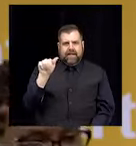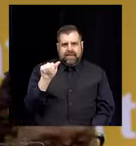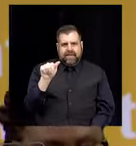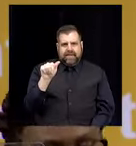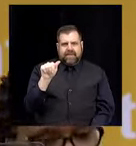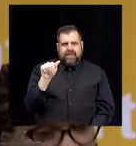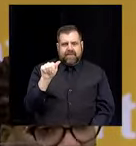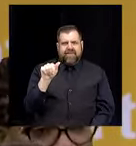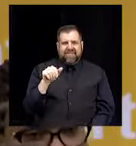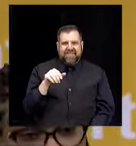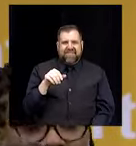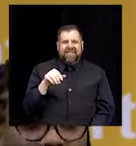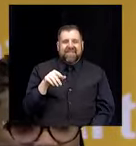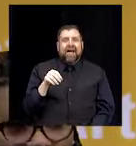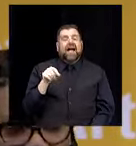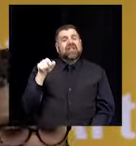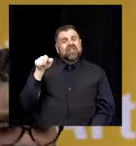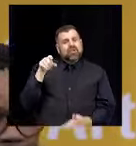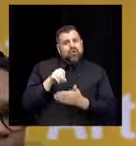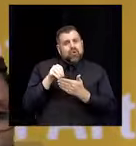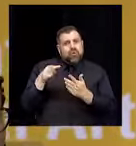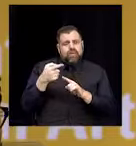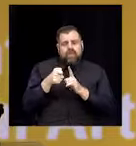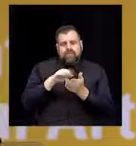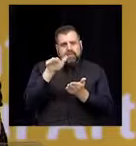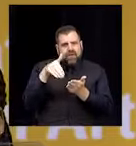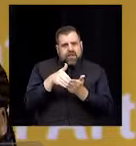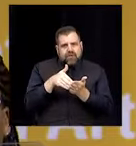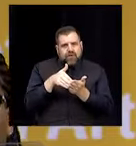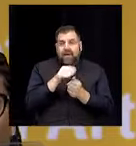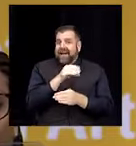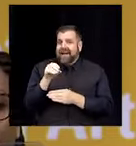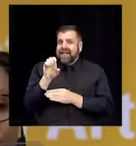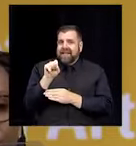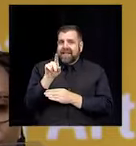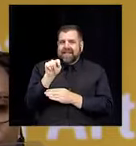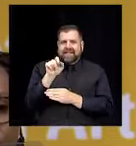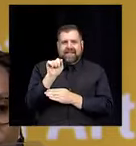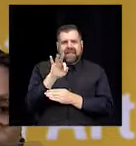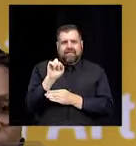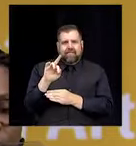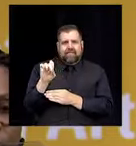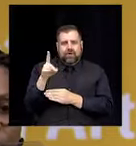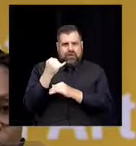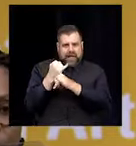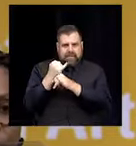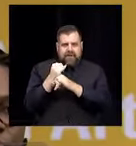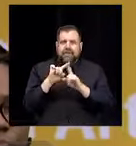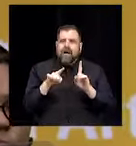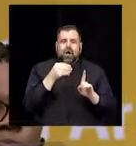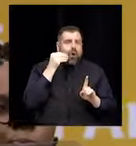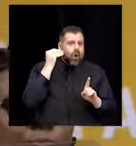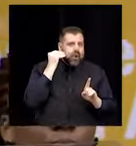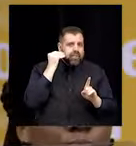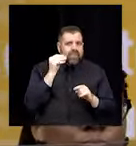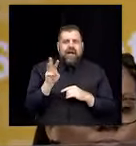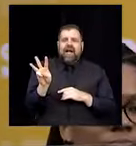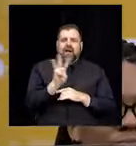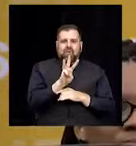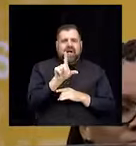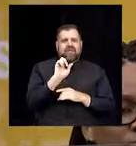Innocencia currently is a student at the Central and Stafford campuses and considers her home to be at the West Loop campus. She